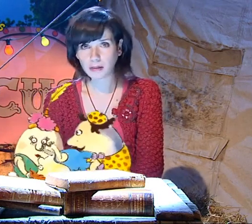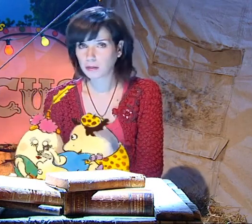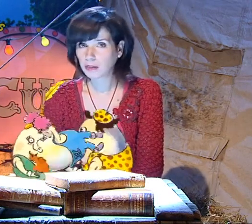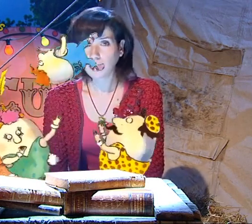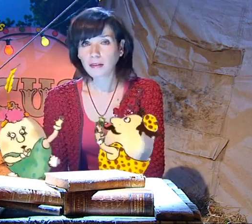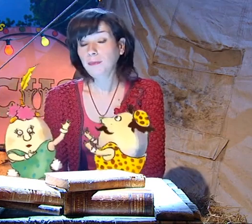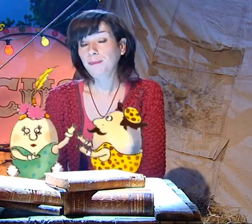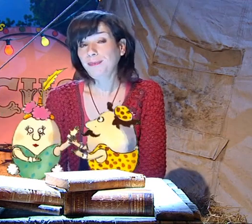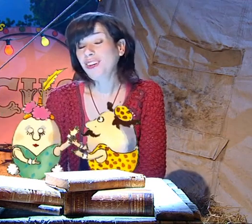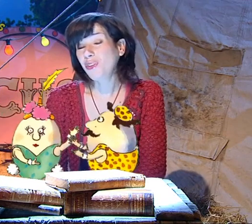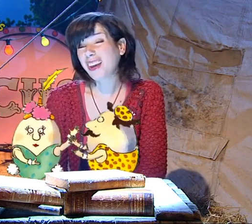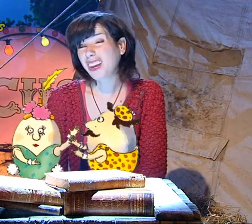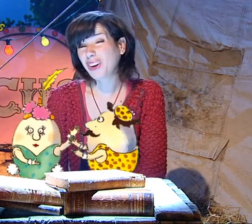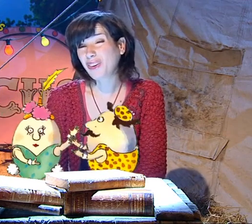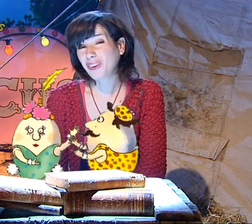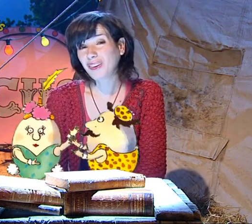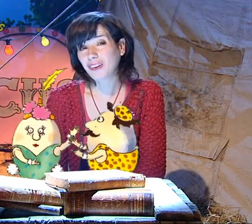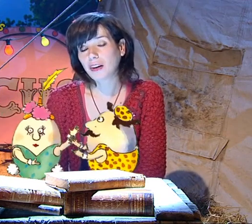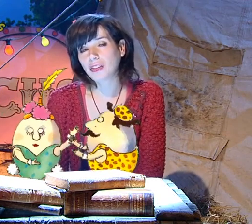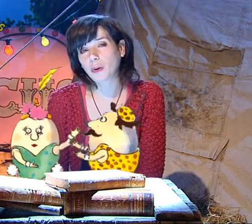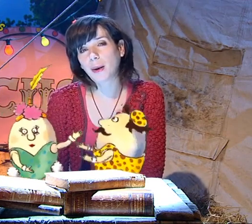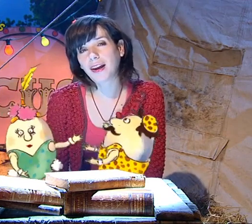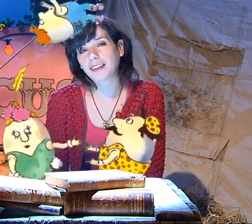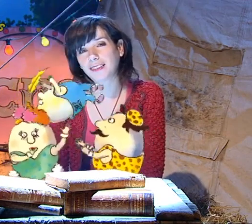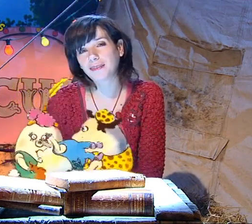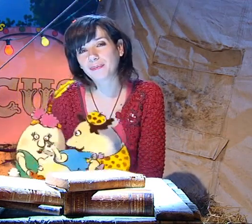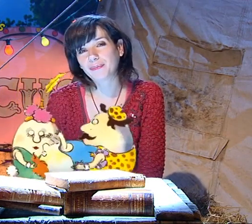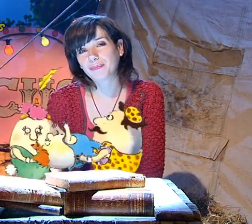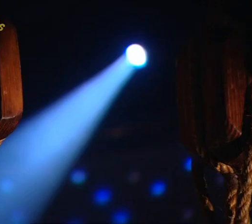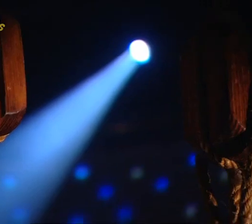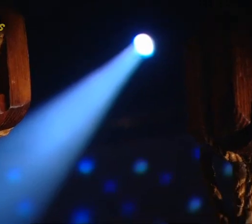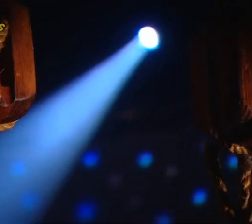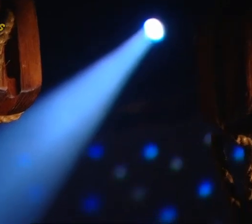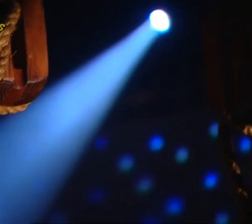head. "No, thank you," she replied.